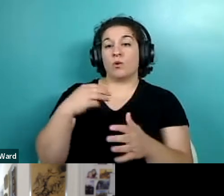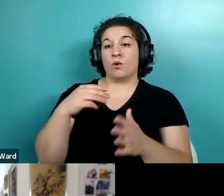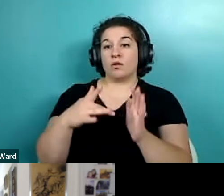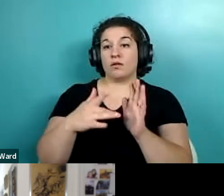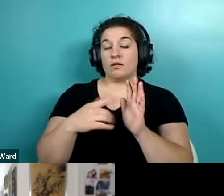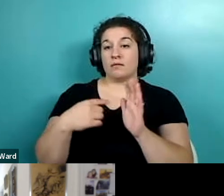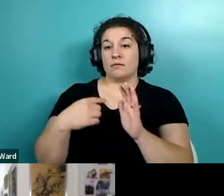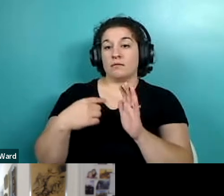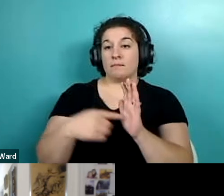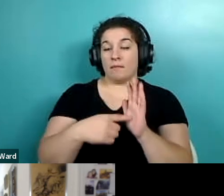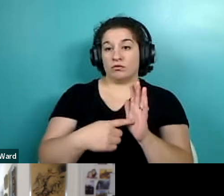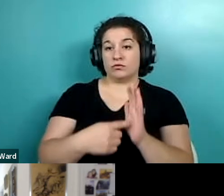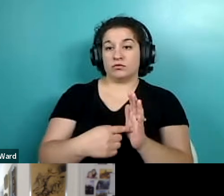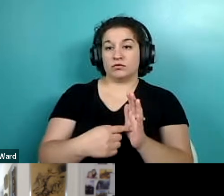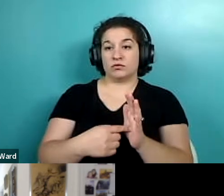in libraries.